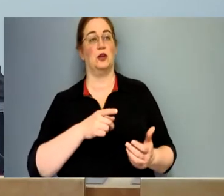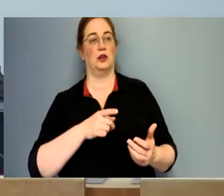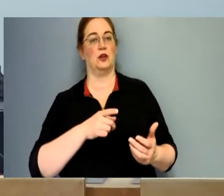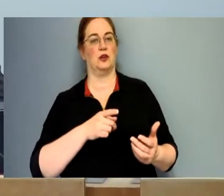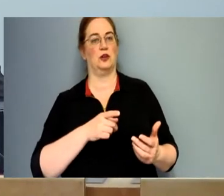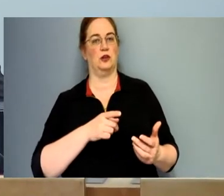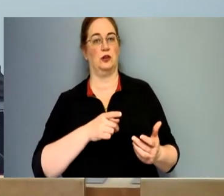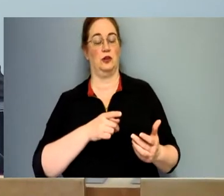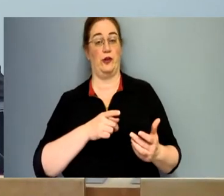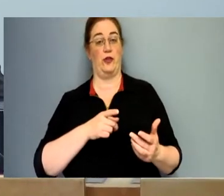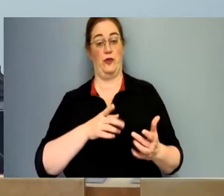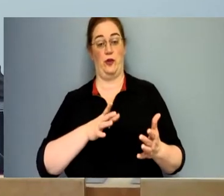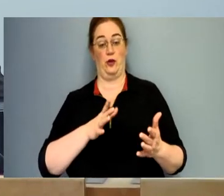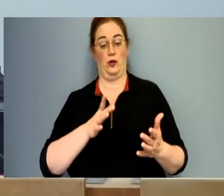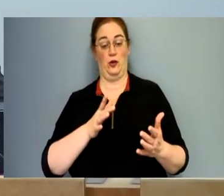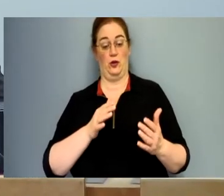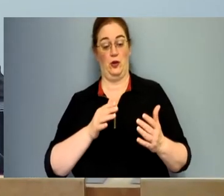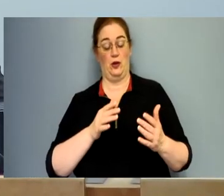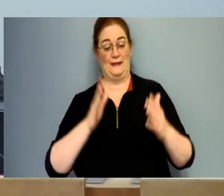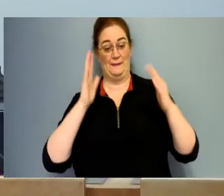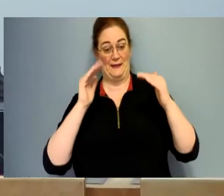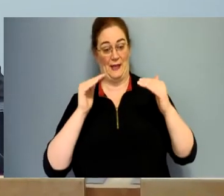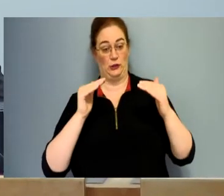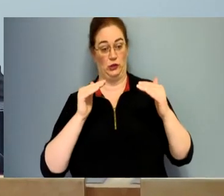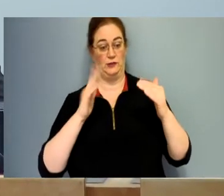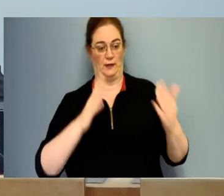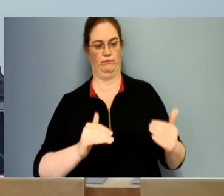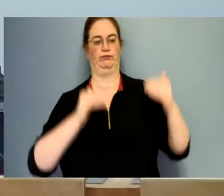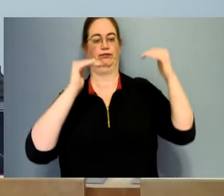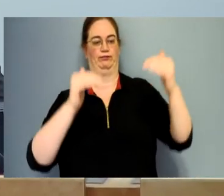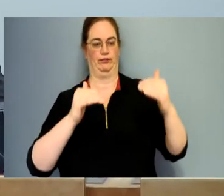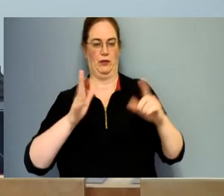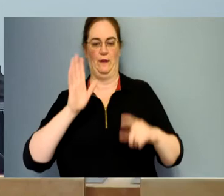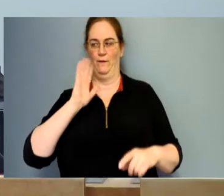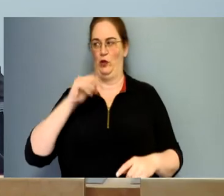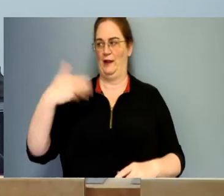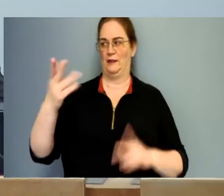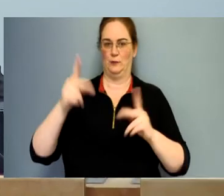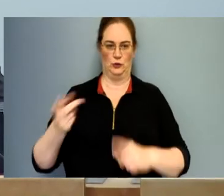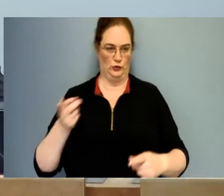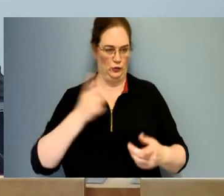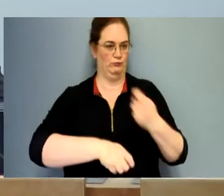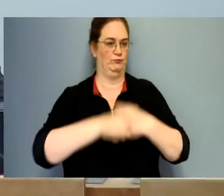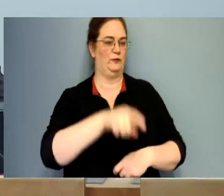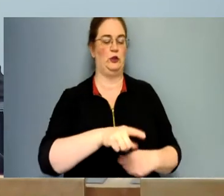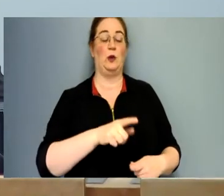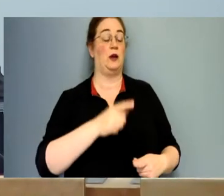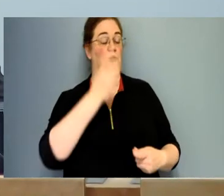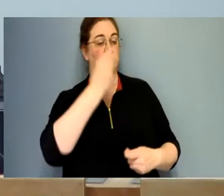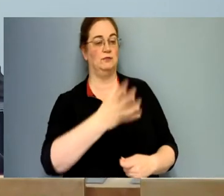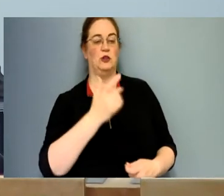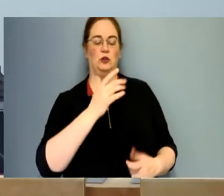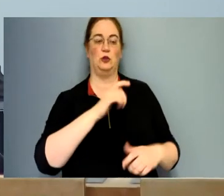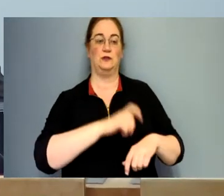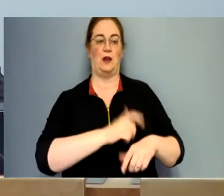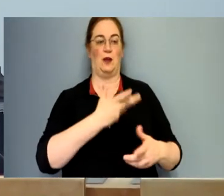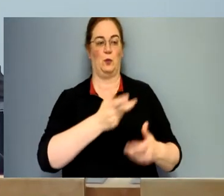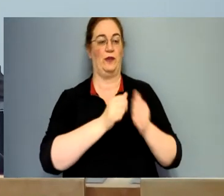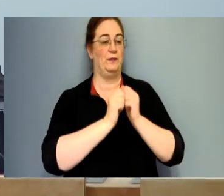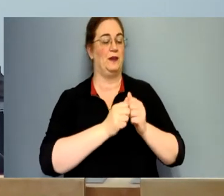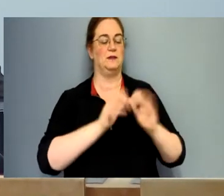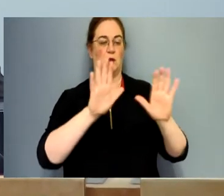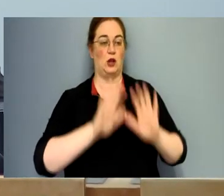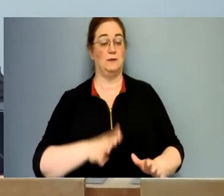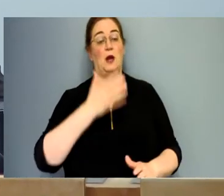You've raised the bar for the next person to come in. So I just want you to know that your time with me has been awesome. So I wish you